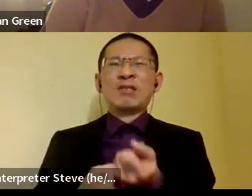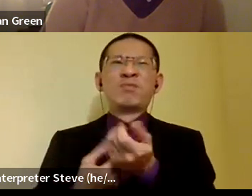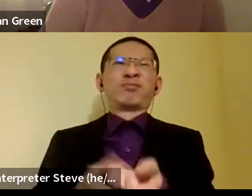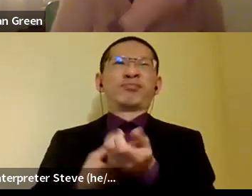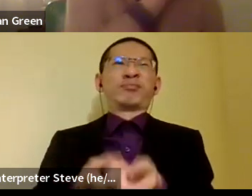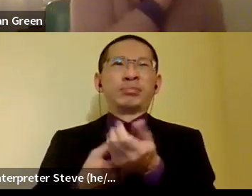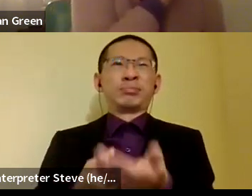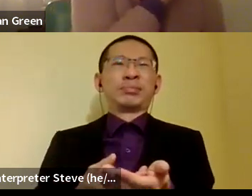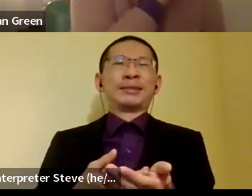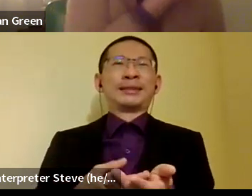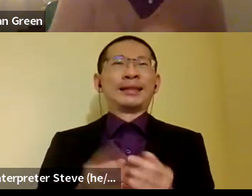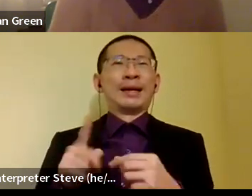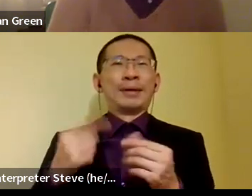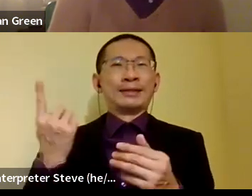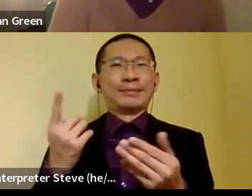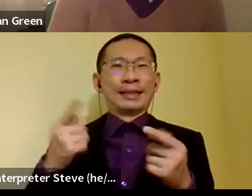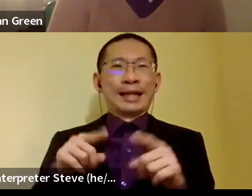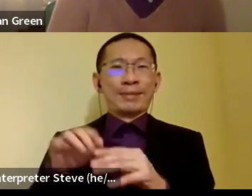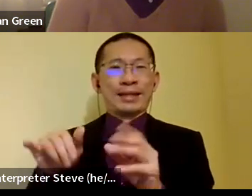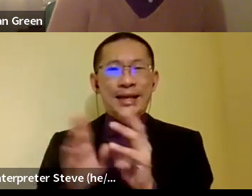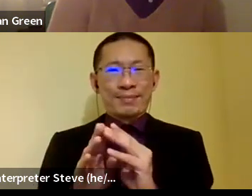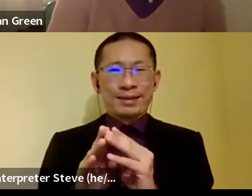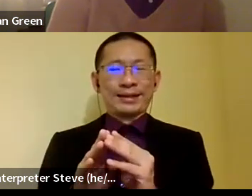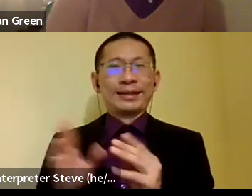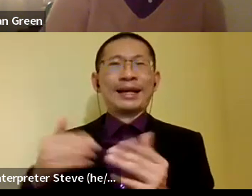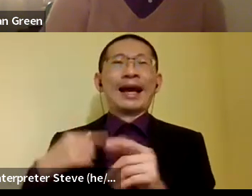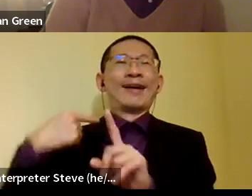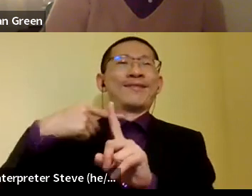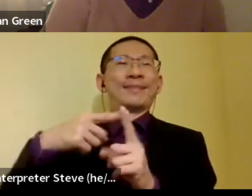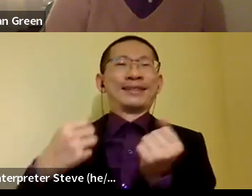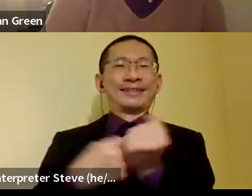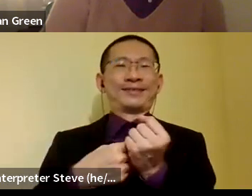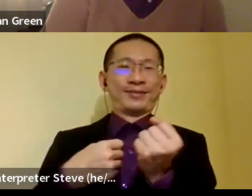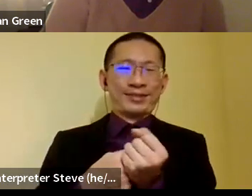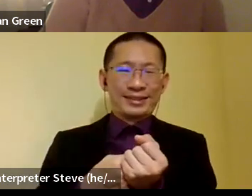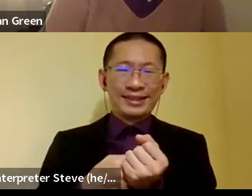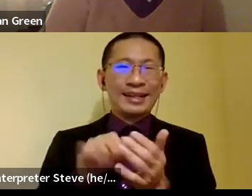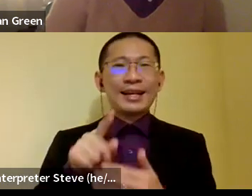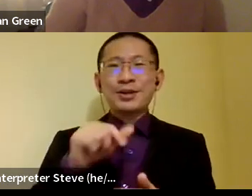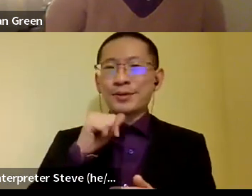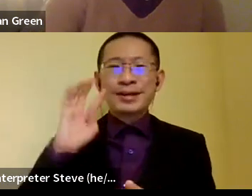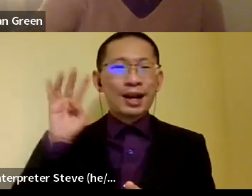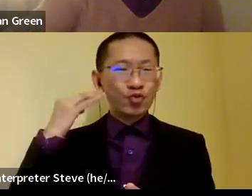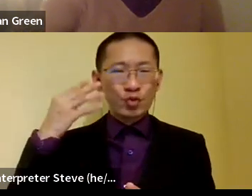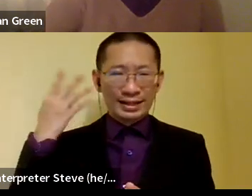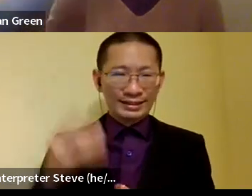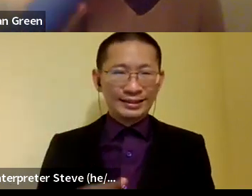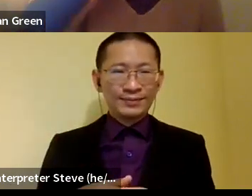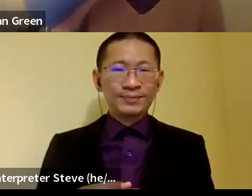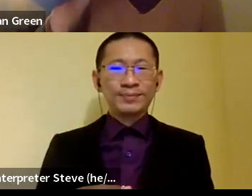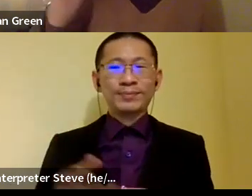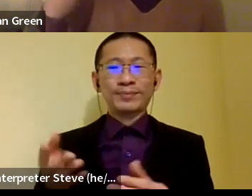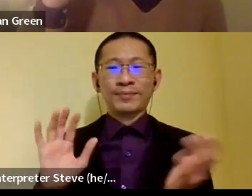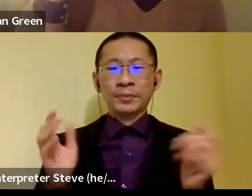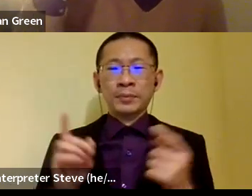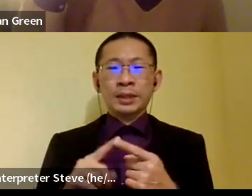at someone as to what's happening in that meeting and just get positive reaffirmation that you're not crazy, versus